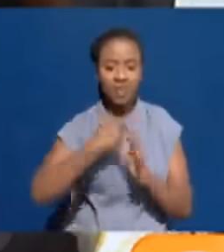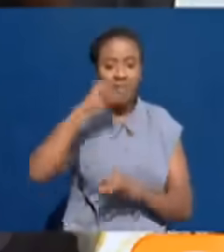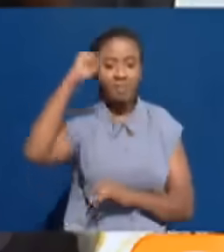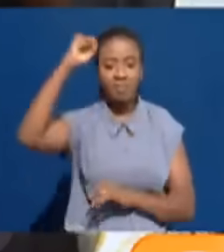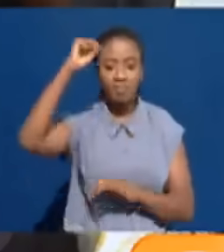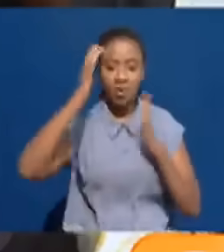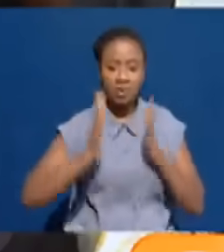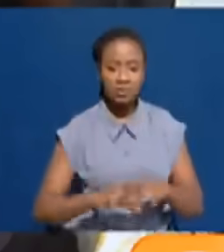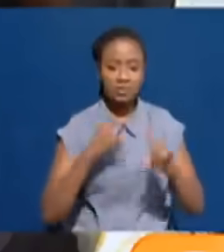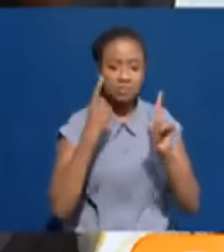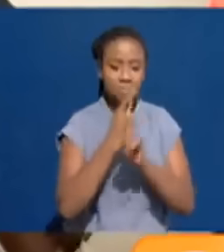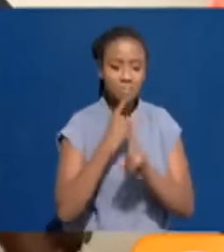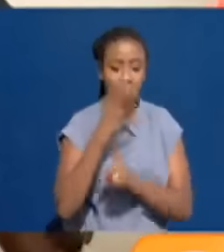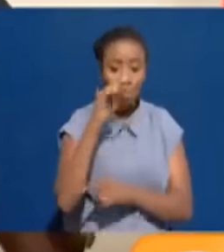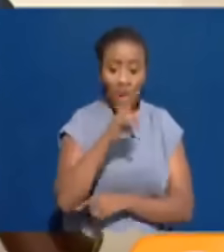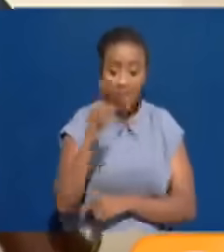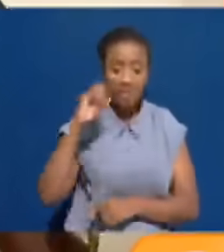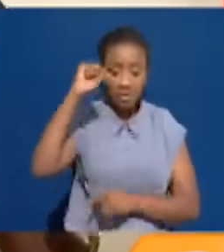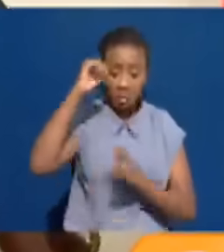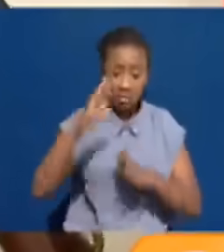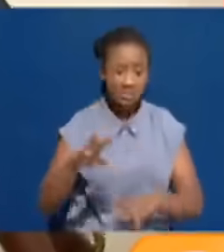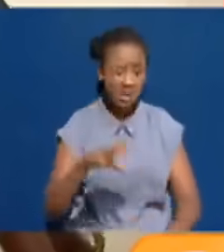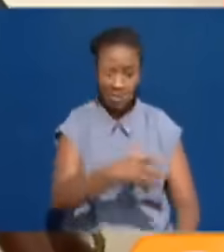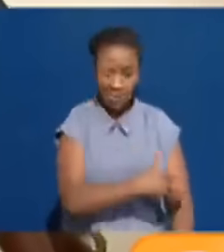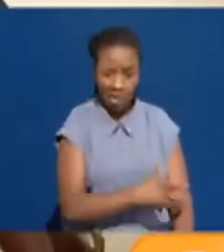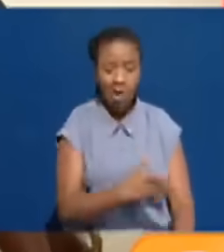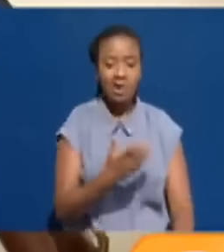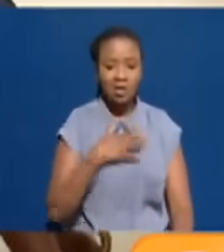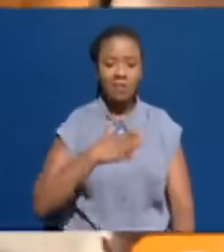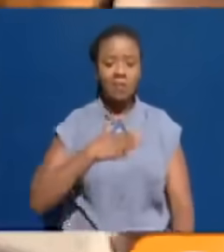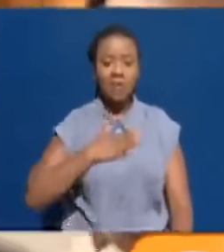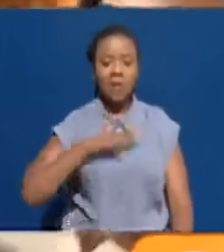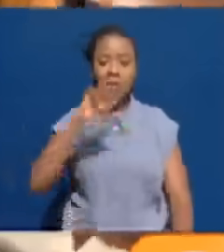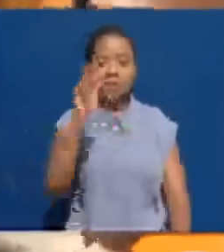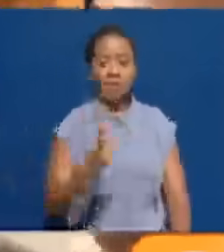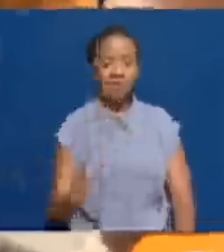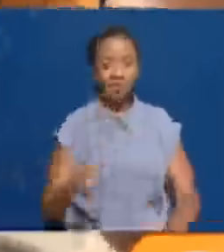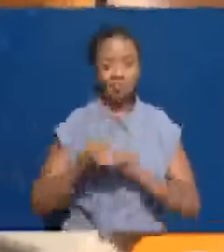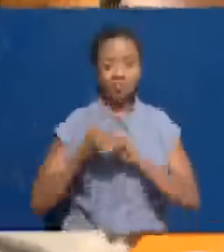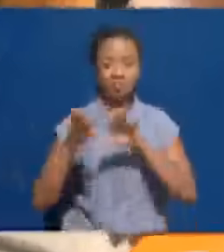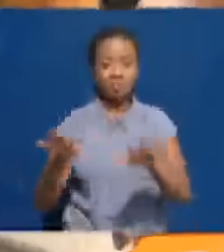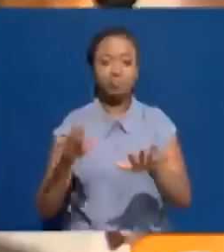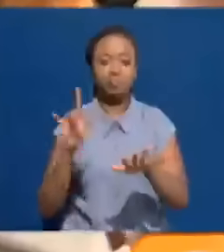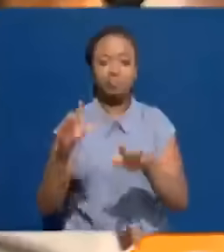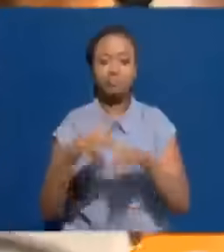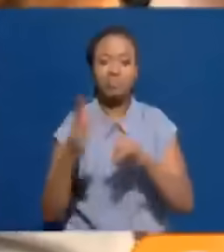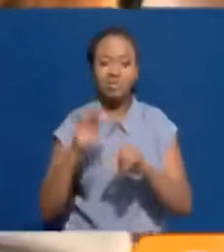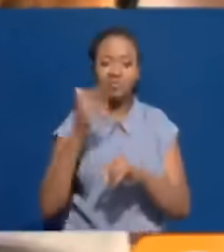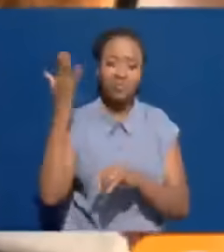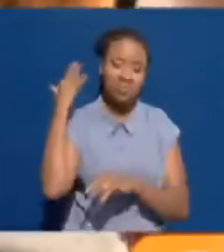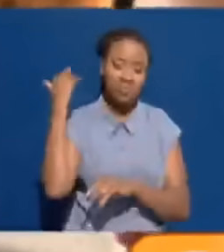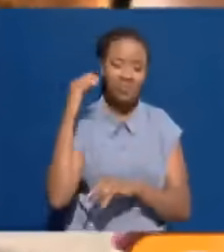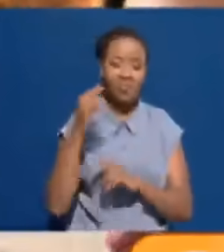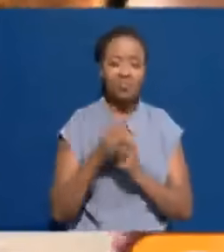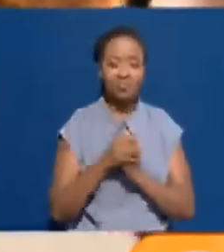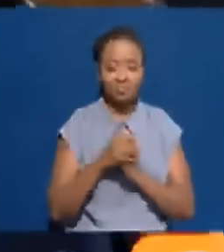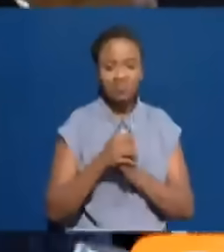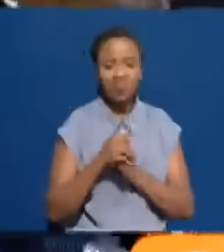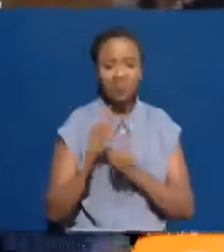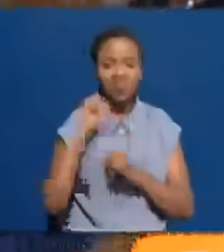regarded as the most powerful or influential in their native regions, and the term dates back to the era of single-party rule in